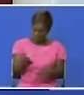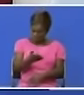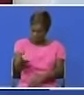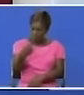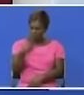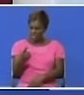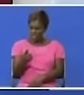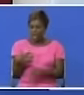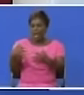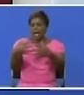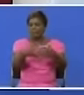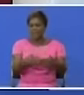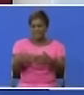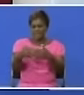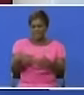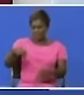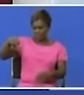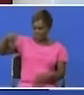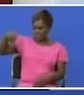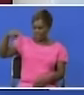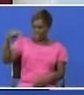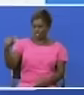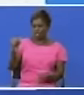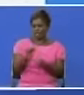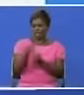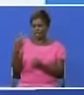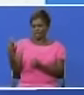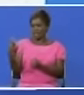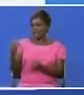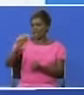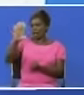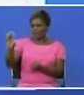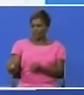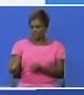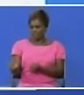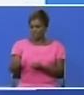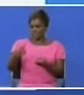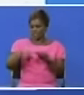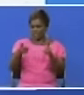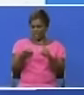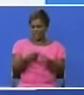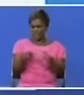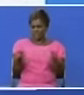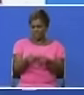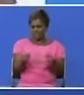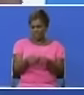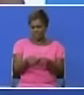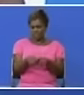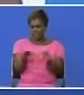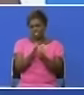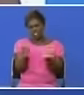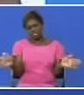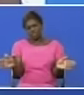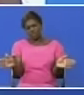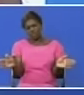anything that comes from America that's rated PG-13, that by African standards, it should be rated what? Adults only? Is that going to be a general thing